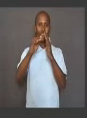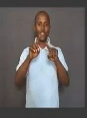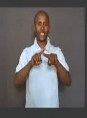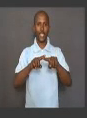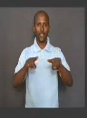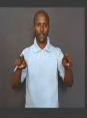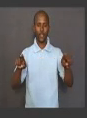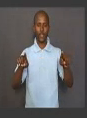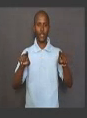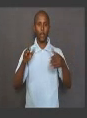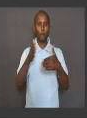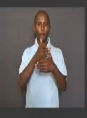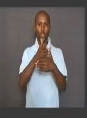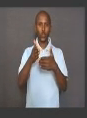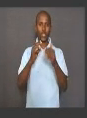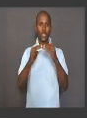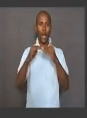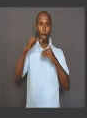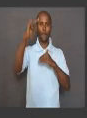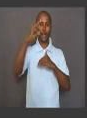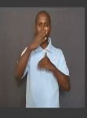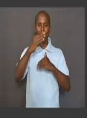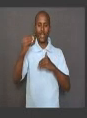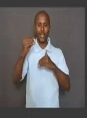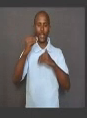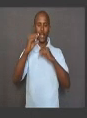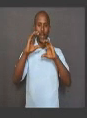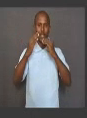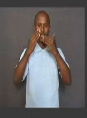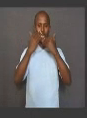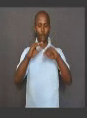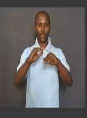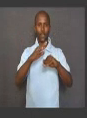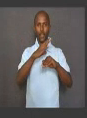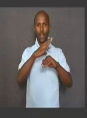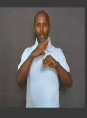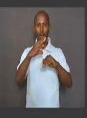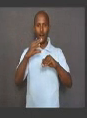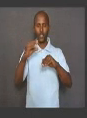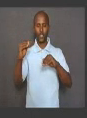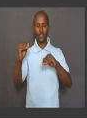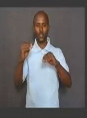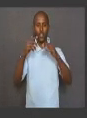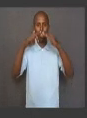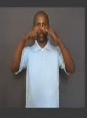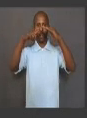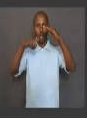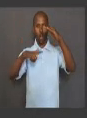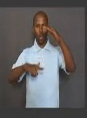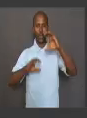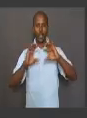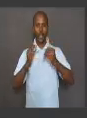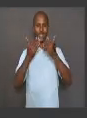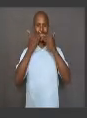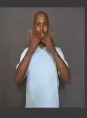difference between the upper class limit of a class and the lower class